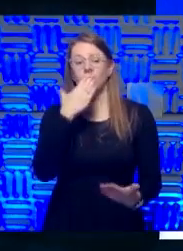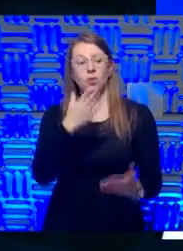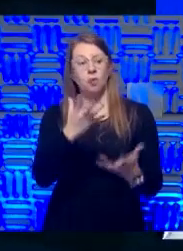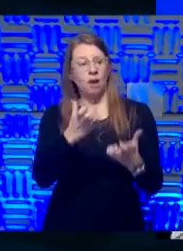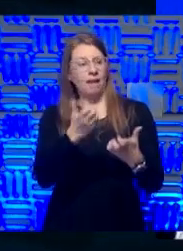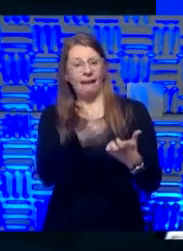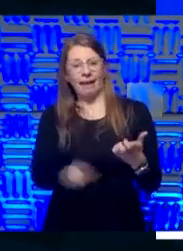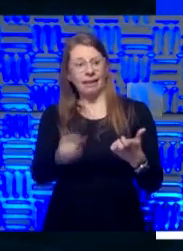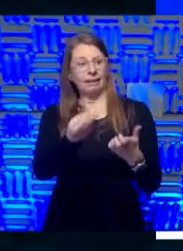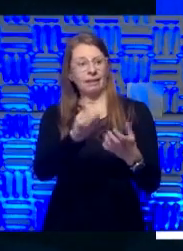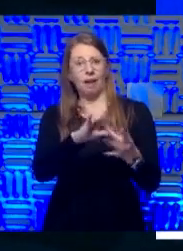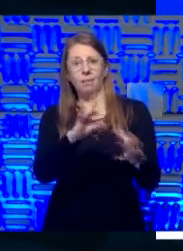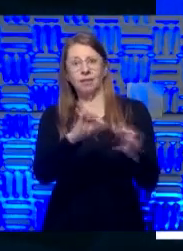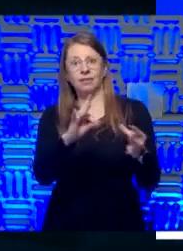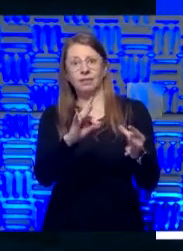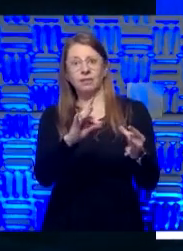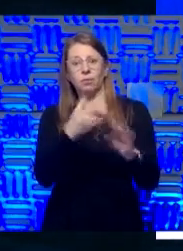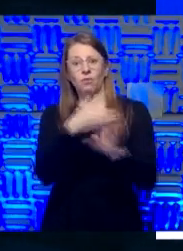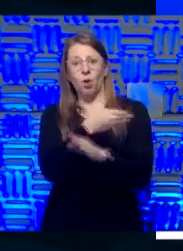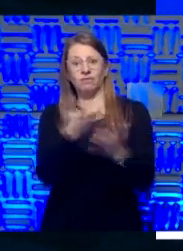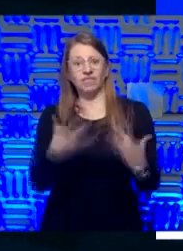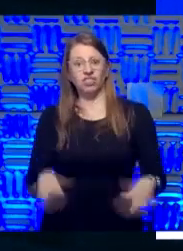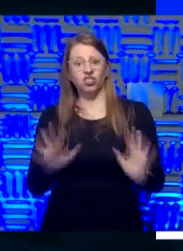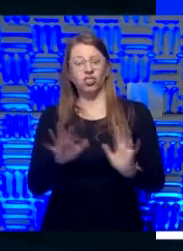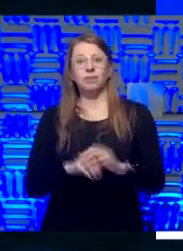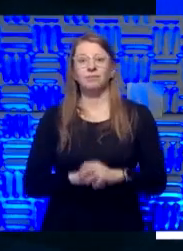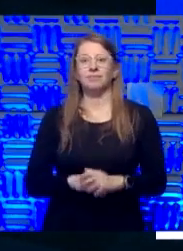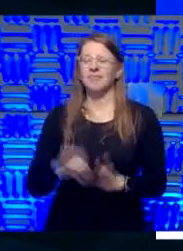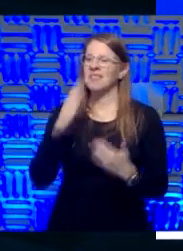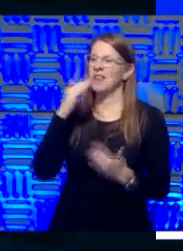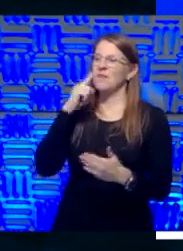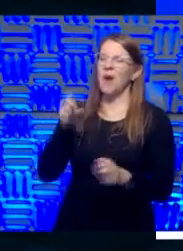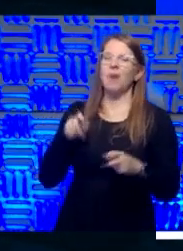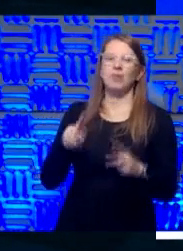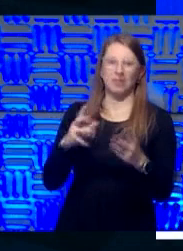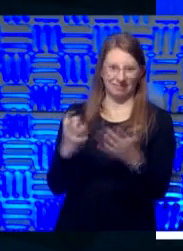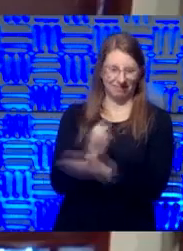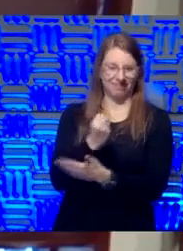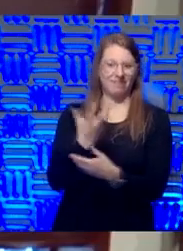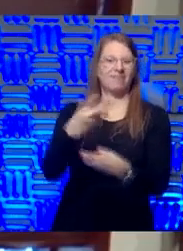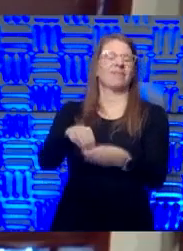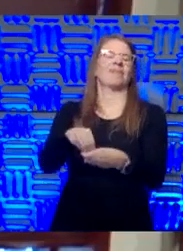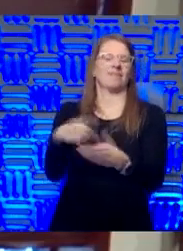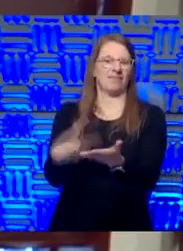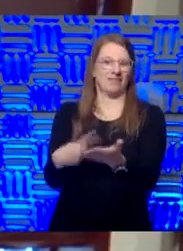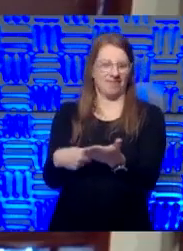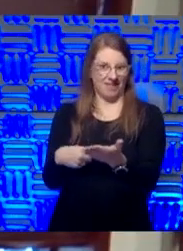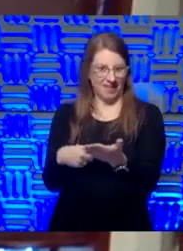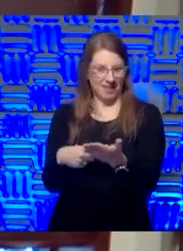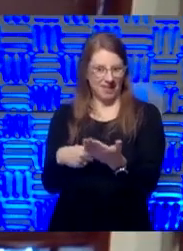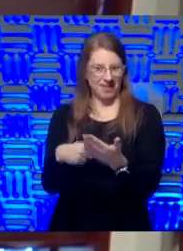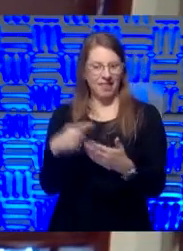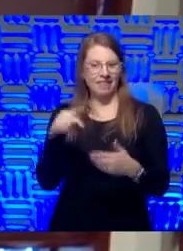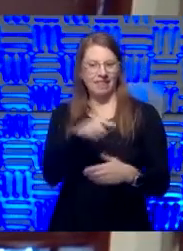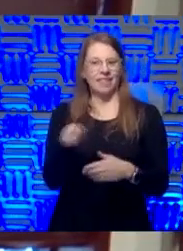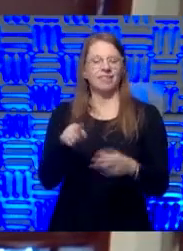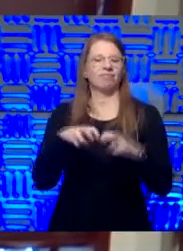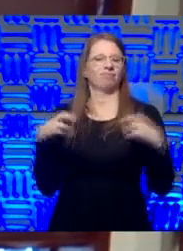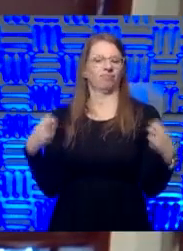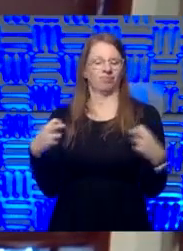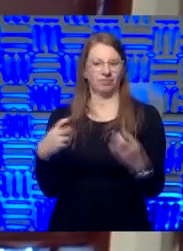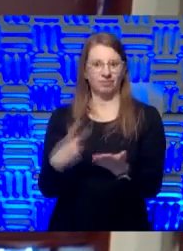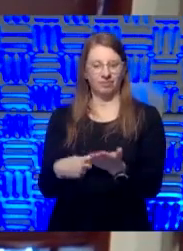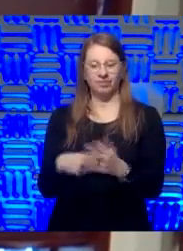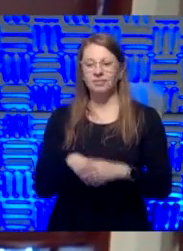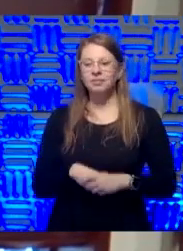to leave us with, or last thoughts? Well, thank you for the opportunity to be part of the program, and thank you for your leadership. We